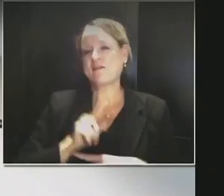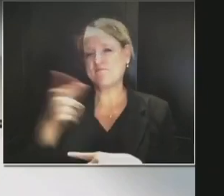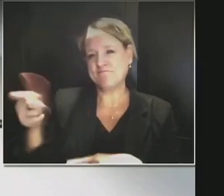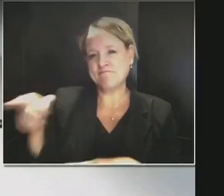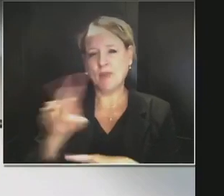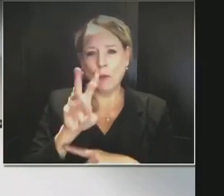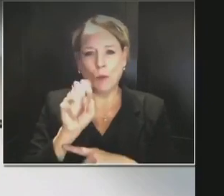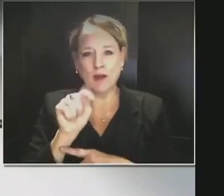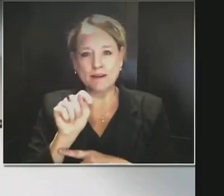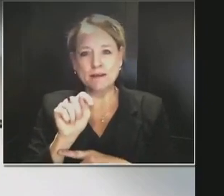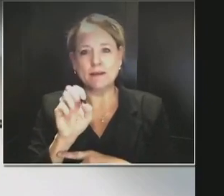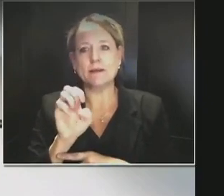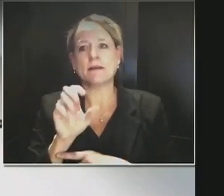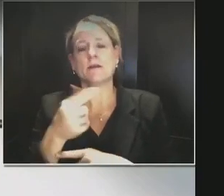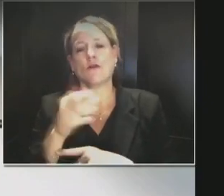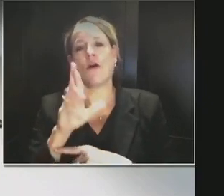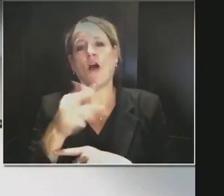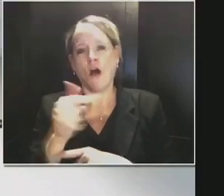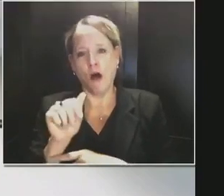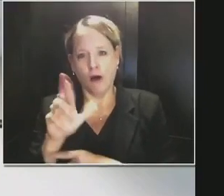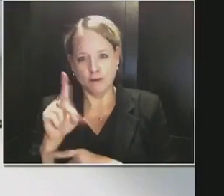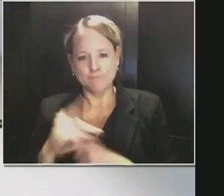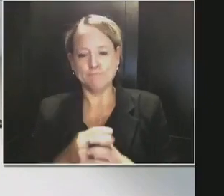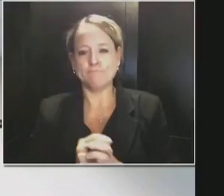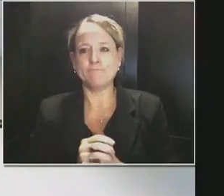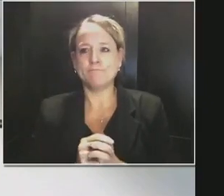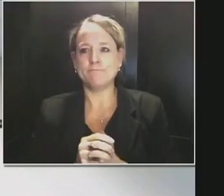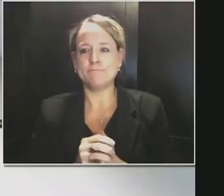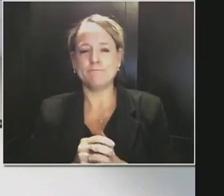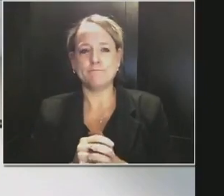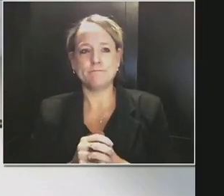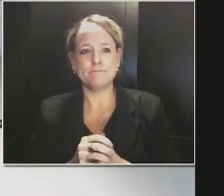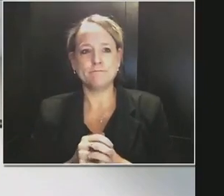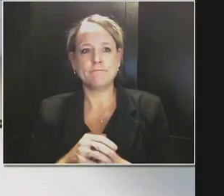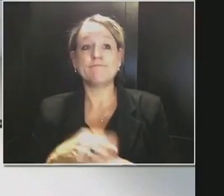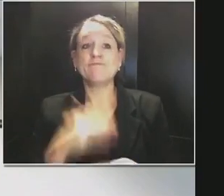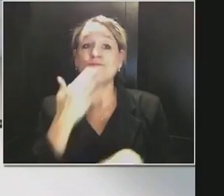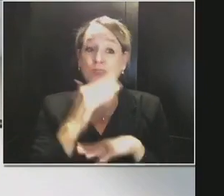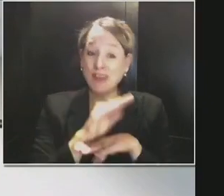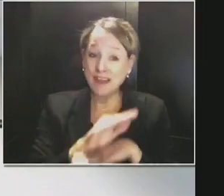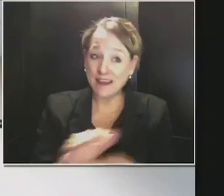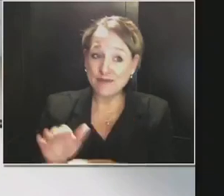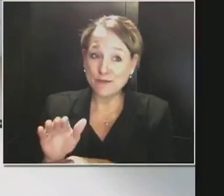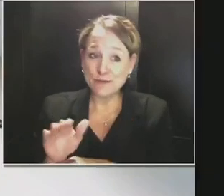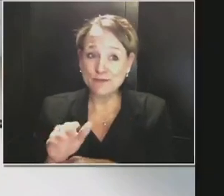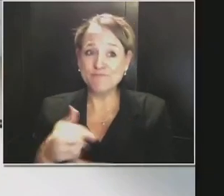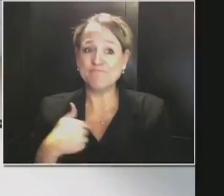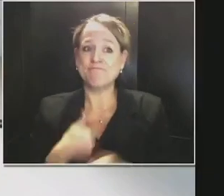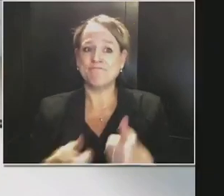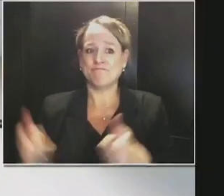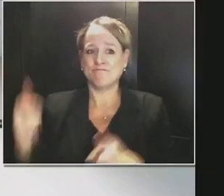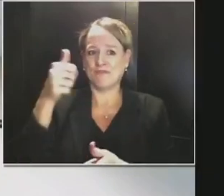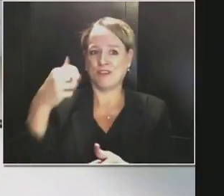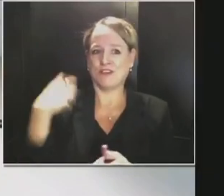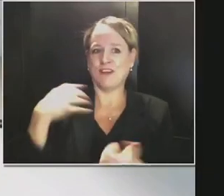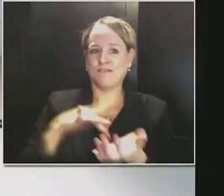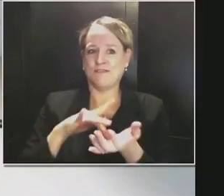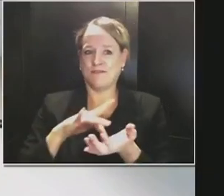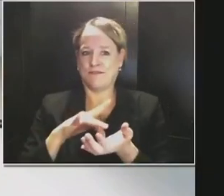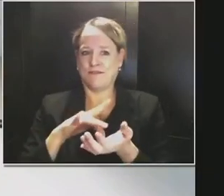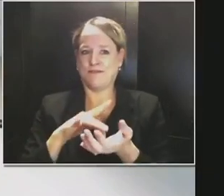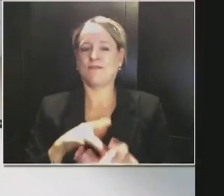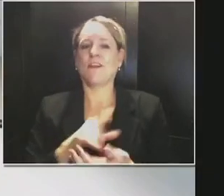Communicable Diseases here at DHS. I've been at DHS for I think 1 year and 1 day. But I've been here in Wisconsin